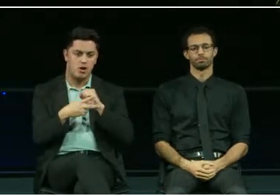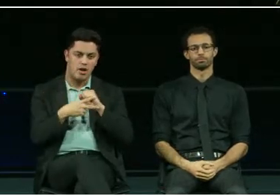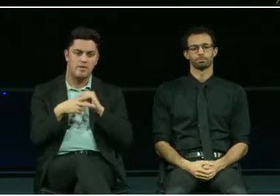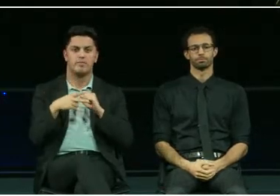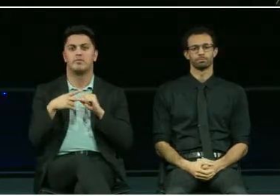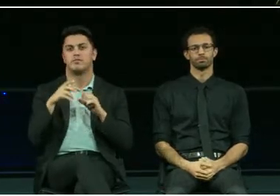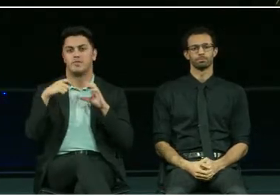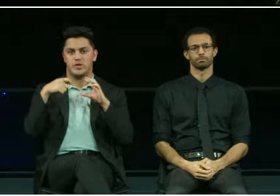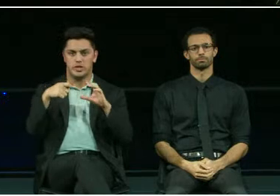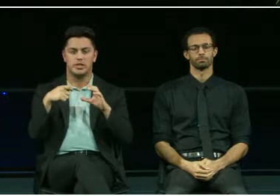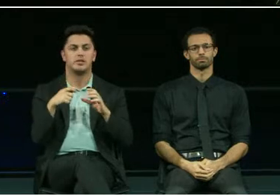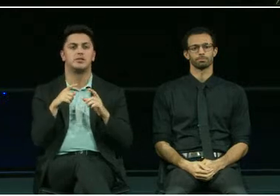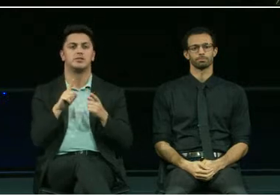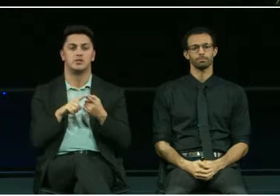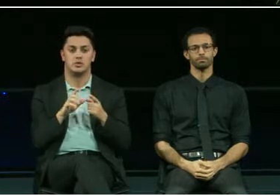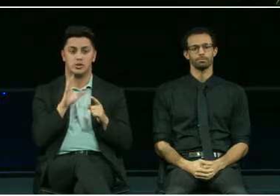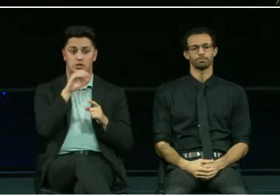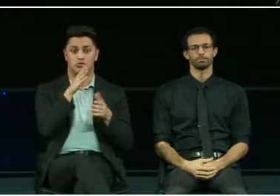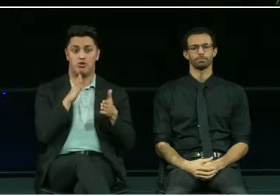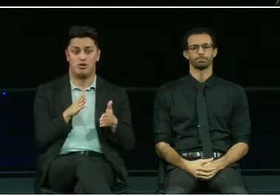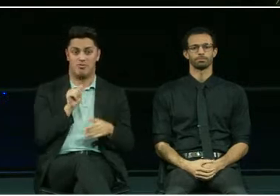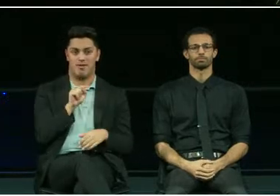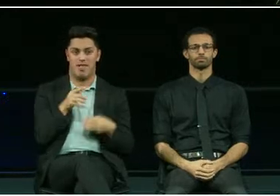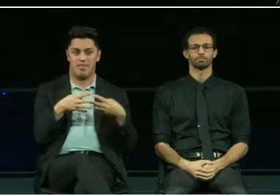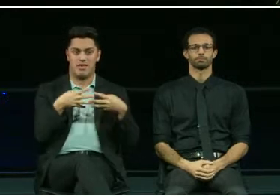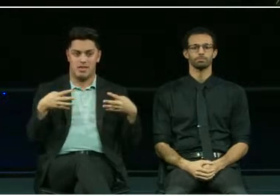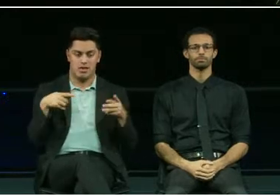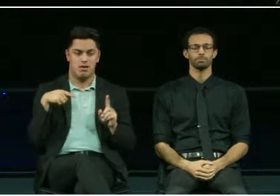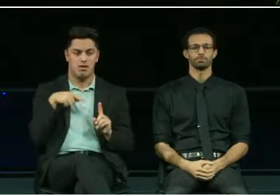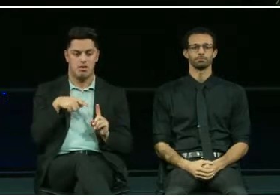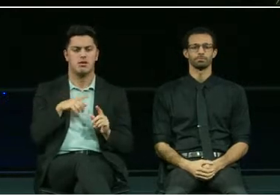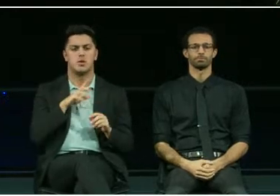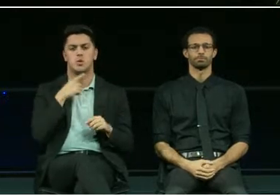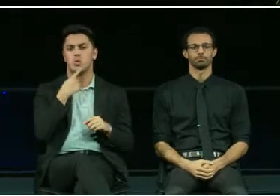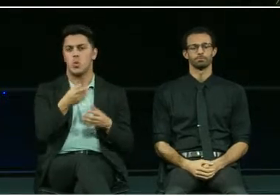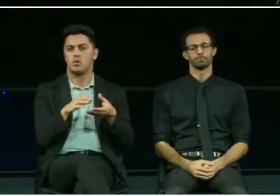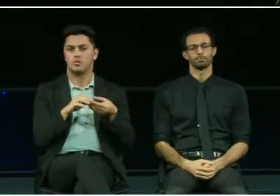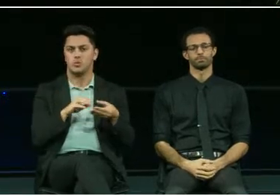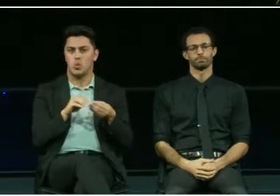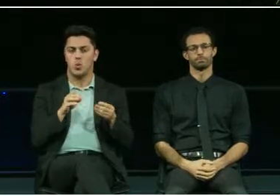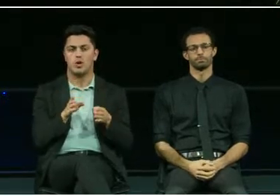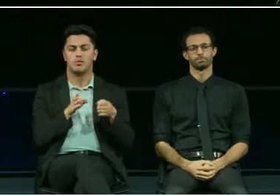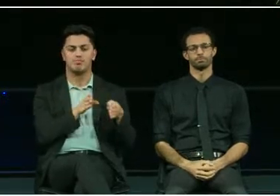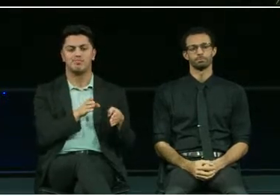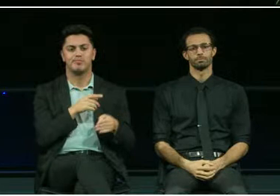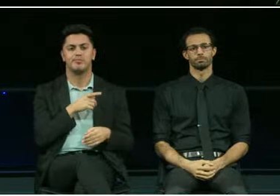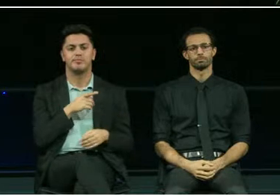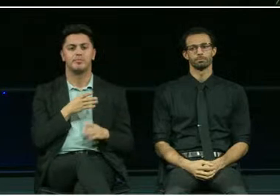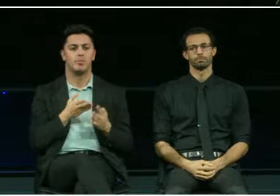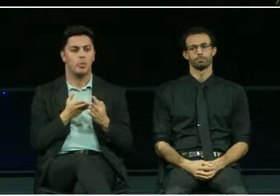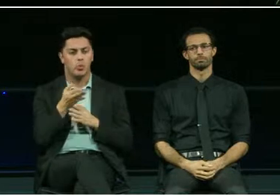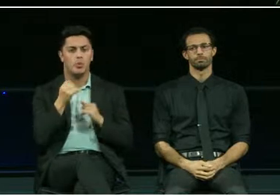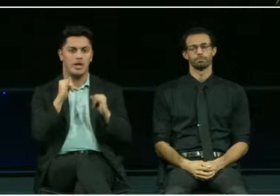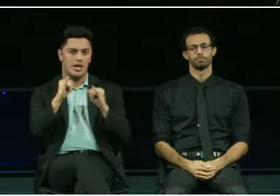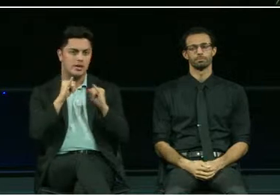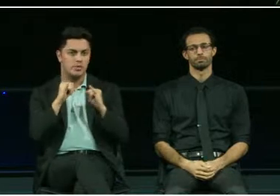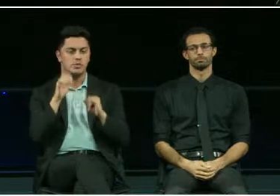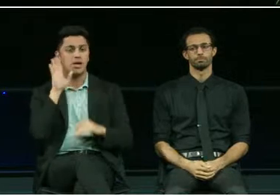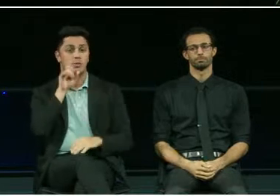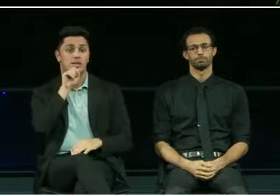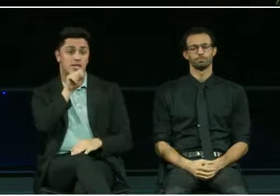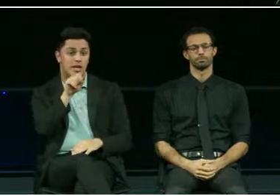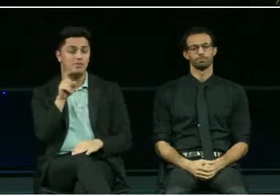to Stranger at the Gate, which really told a story through interviews primarily, and I would love to